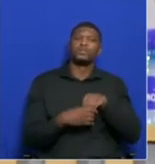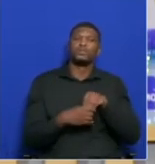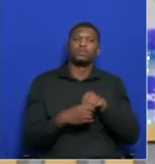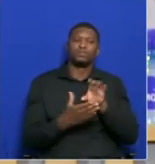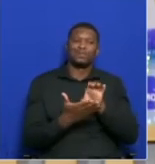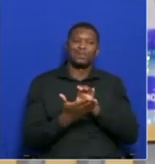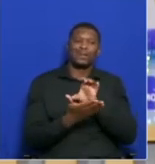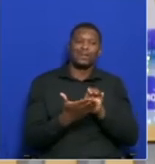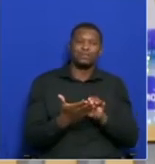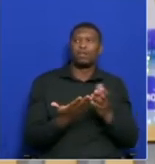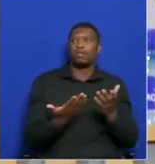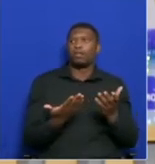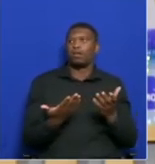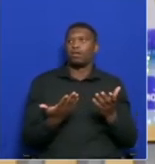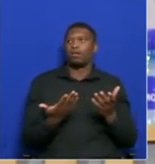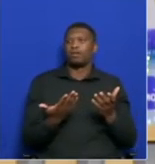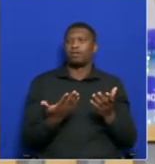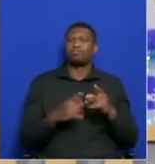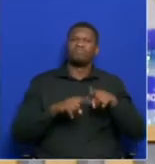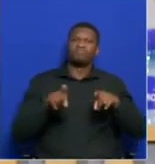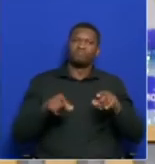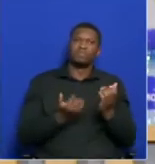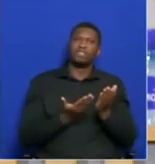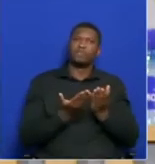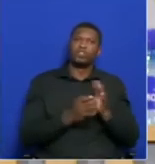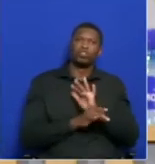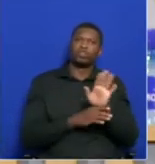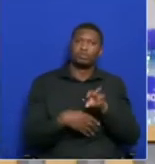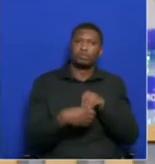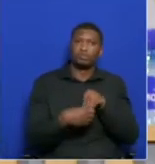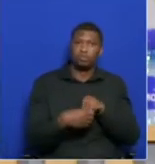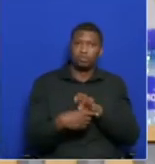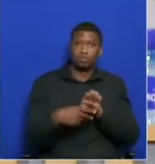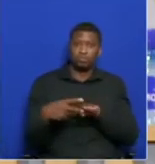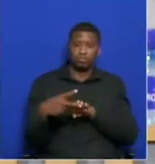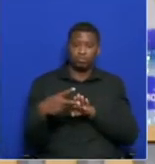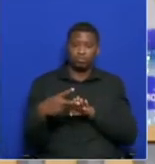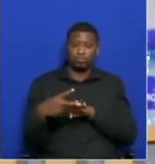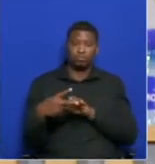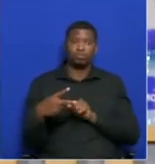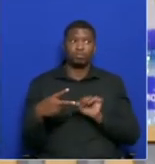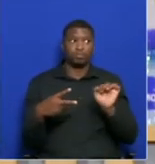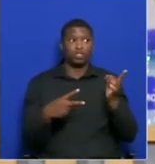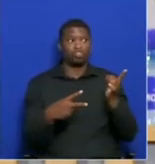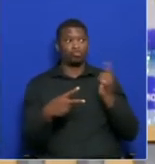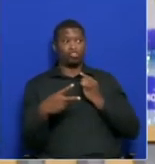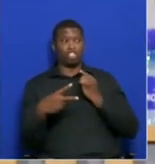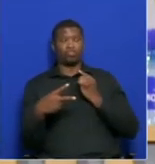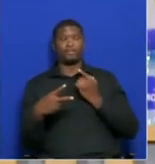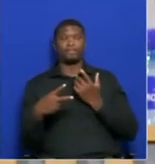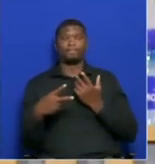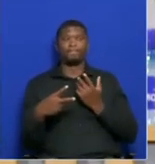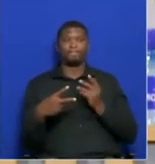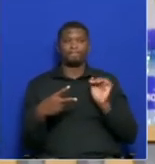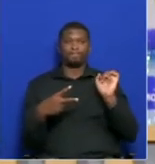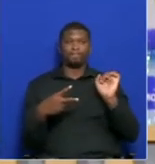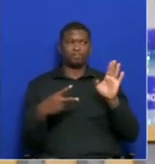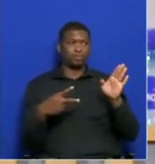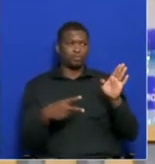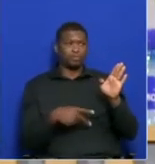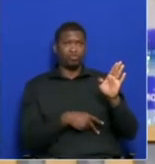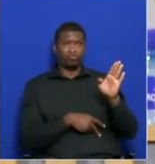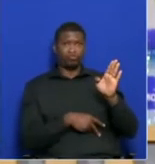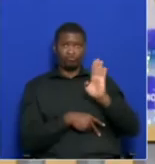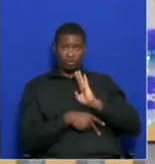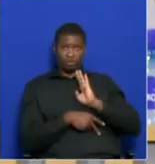affected. That's reason number one. Number two, the instruction was not directed to the initiator of the